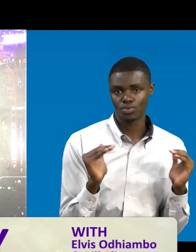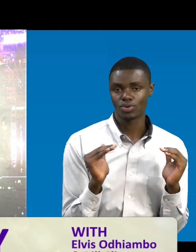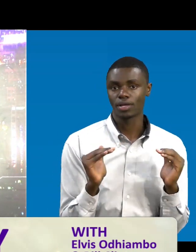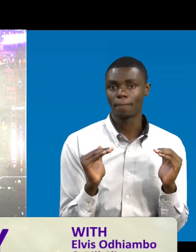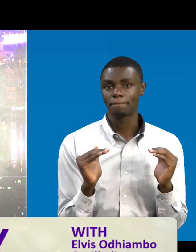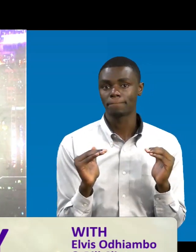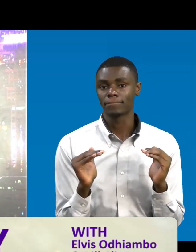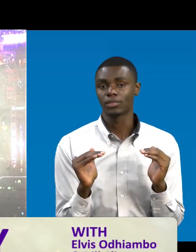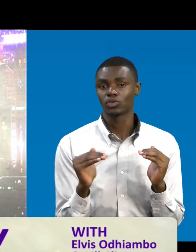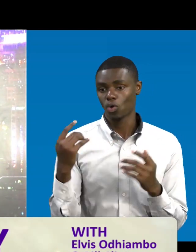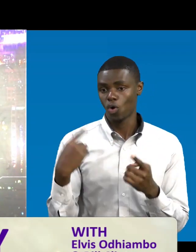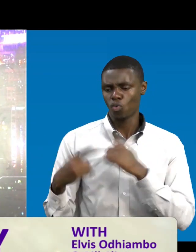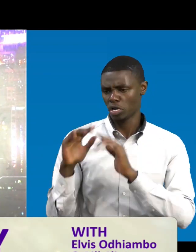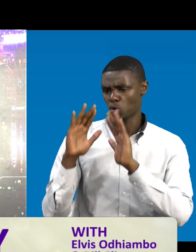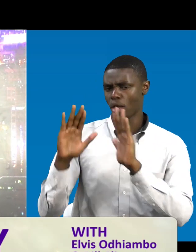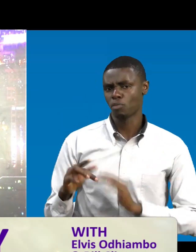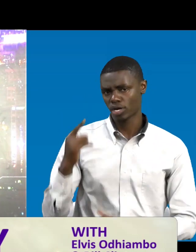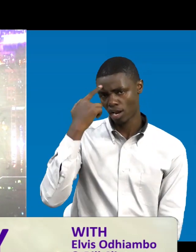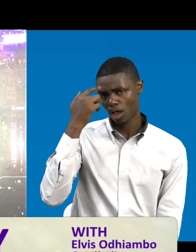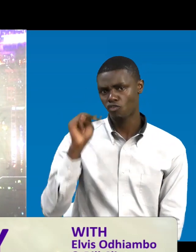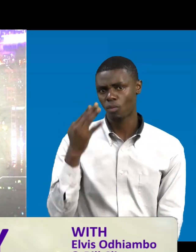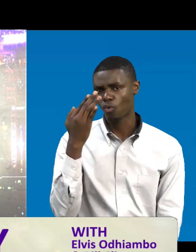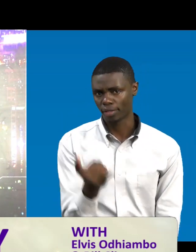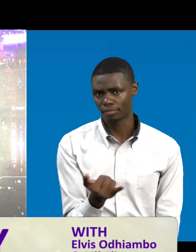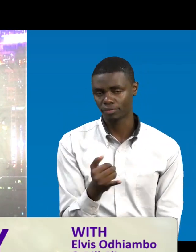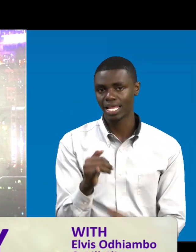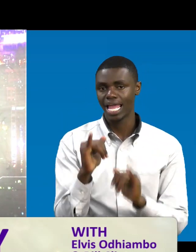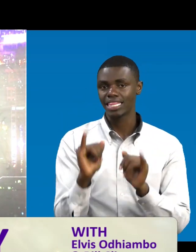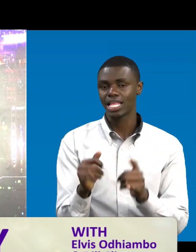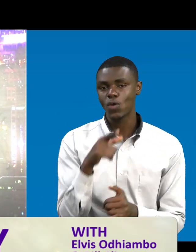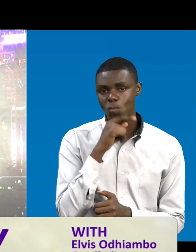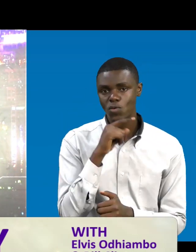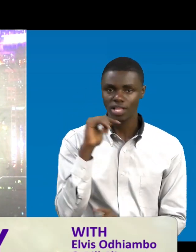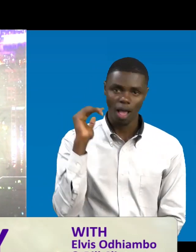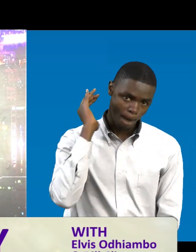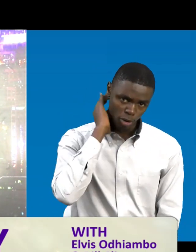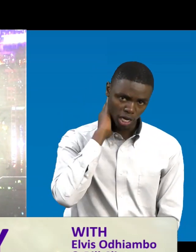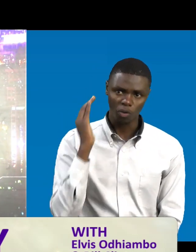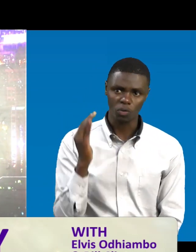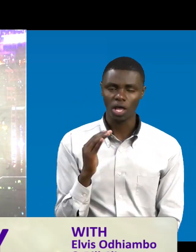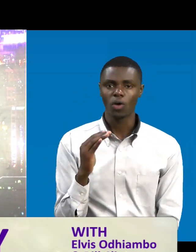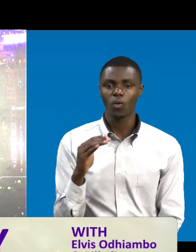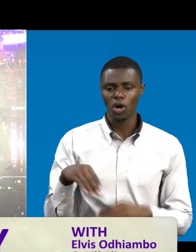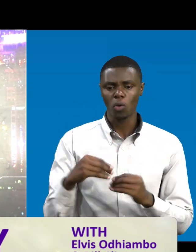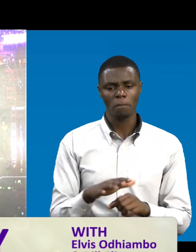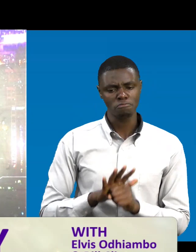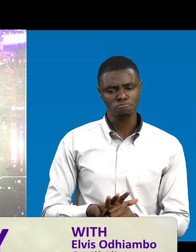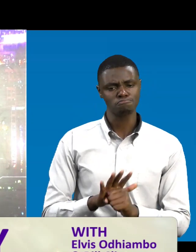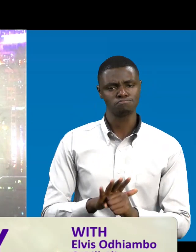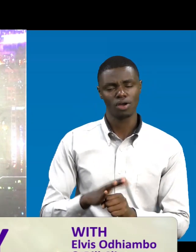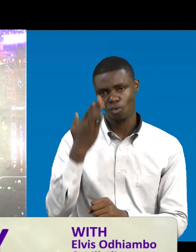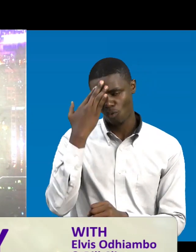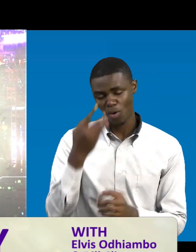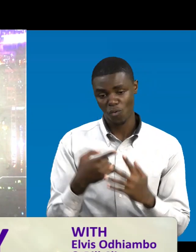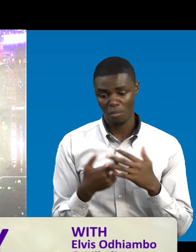way. Now, the win was crucial for them because the new boys in town, that is Muranga Seals, were giving them a lot of pressure because they have